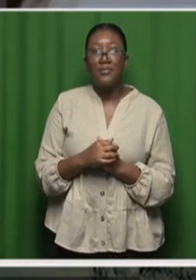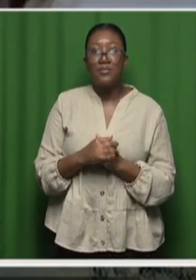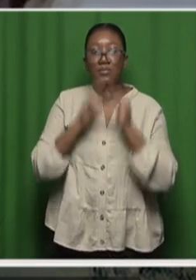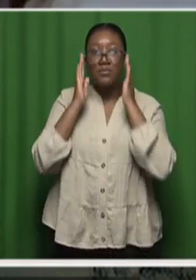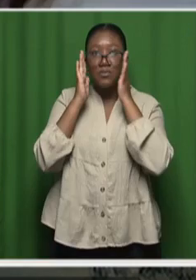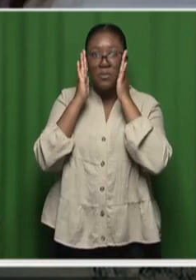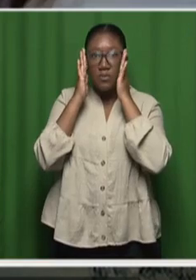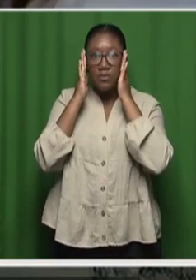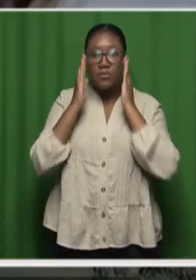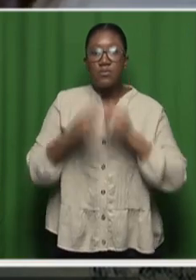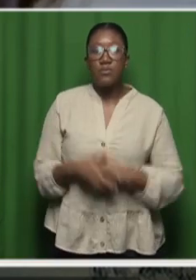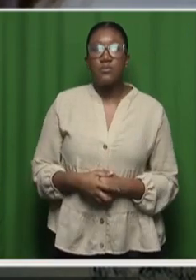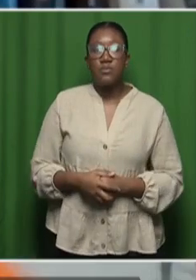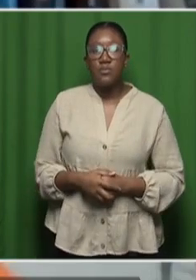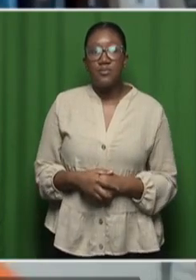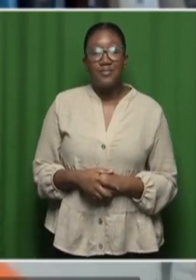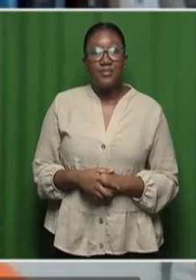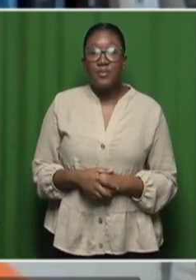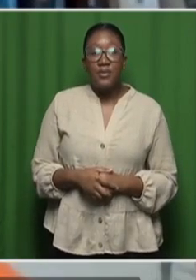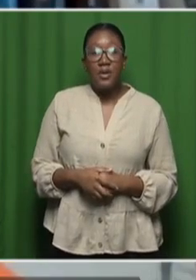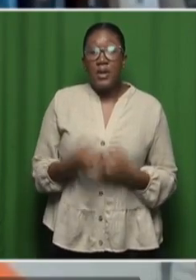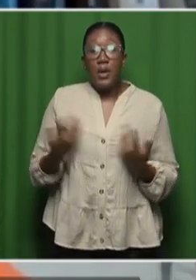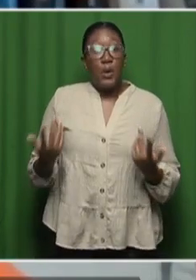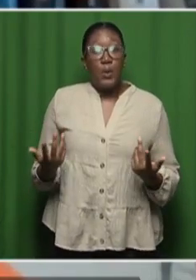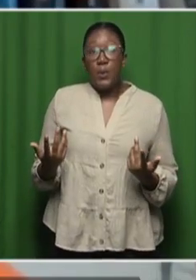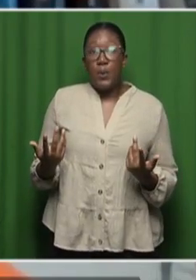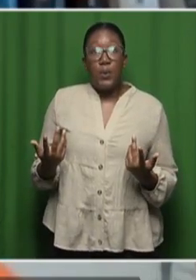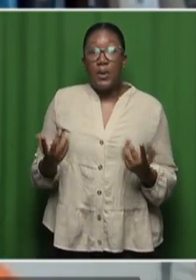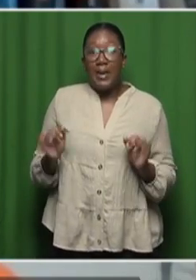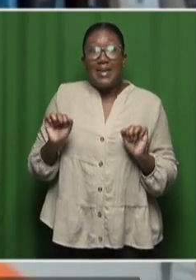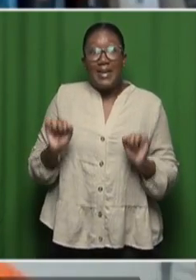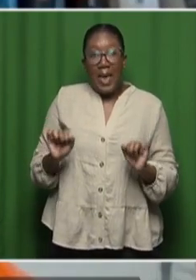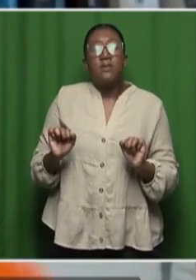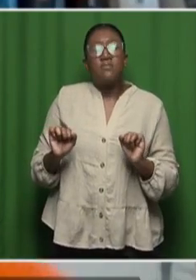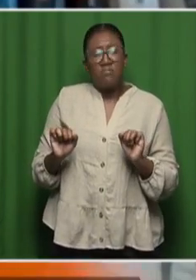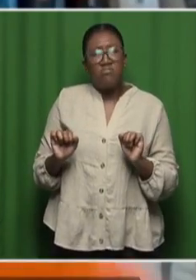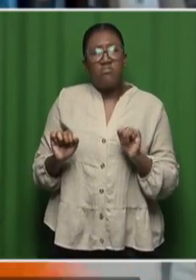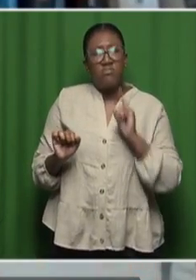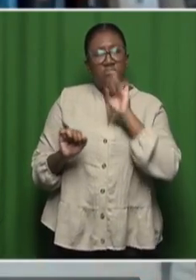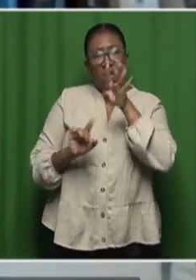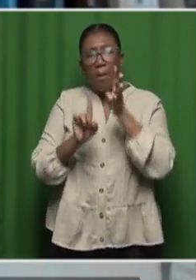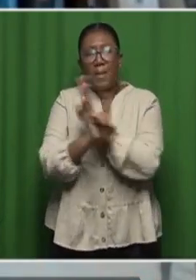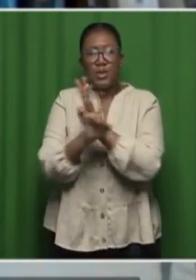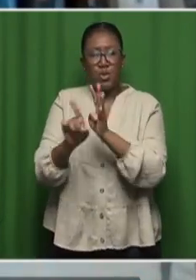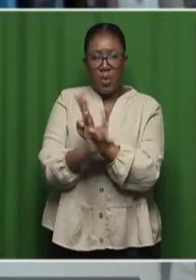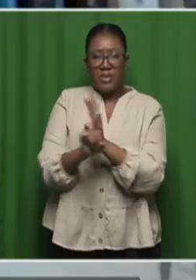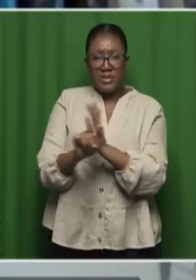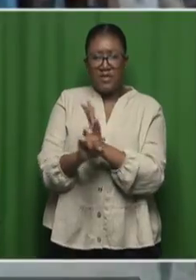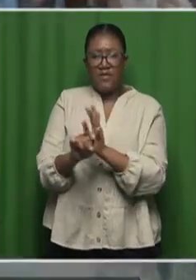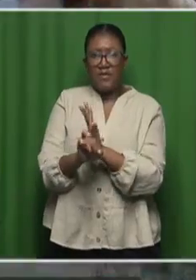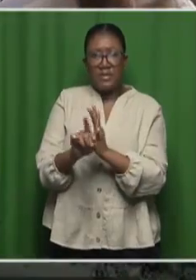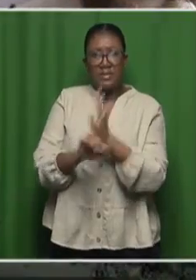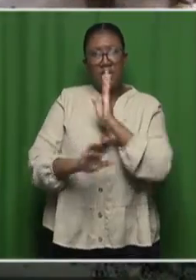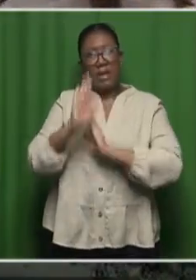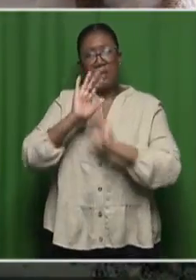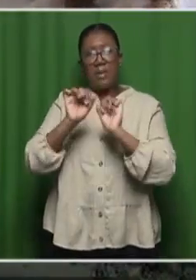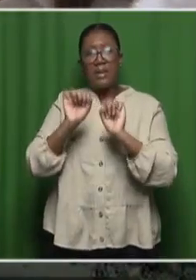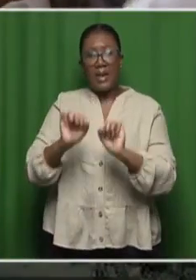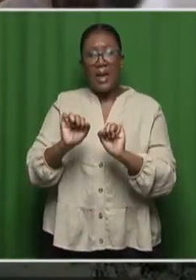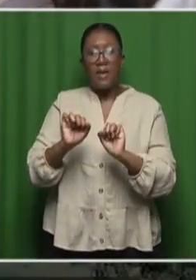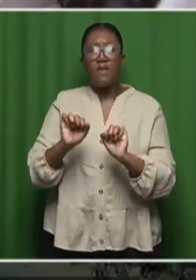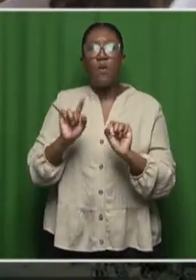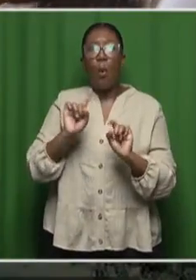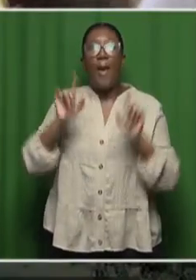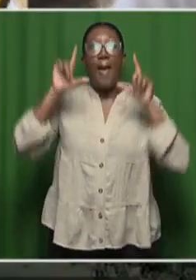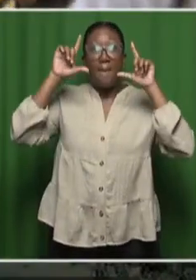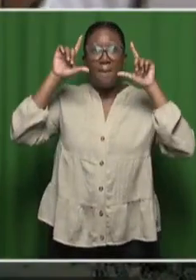paper? Look, I think there is some kind of persuasive value in that argument insofar as the